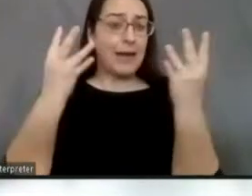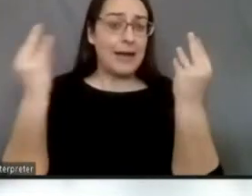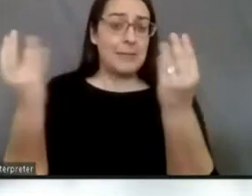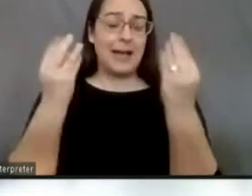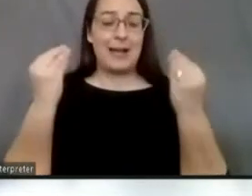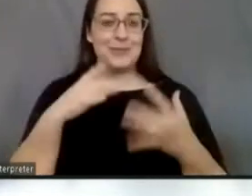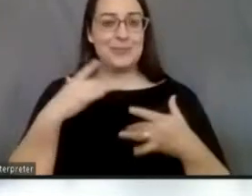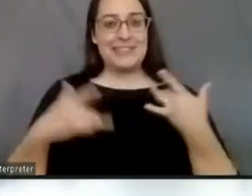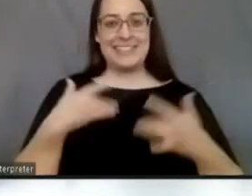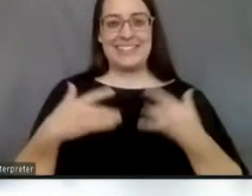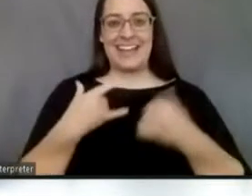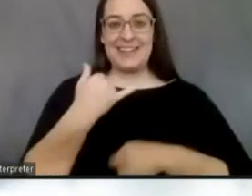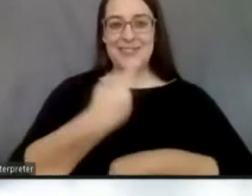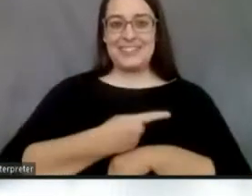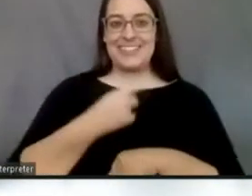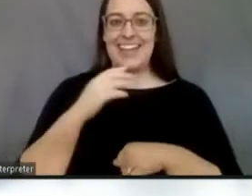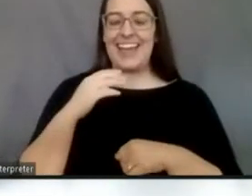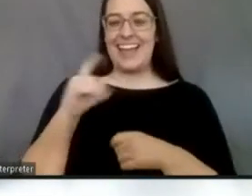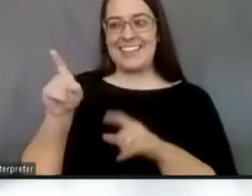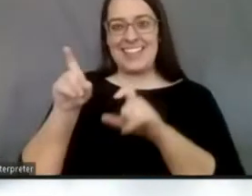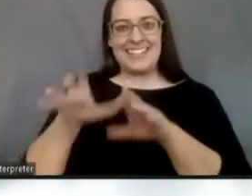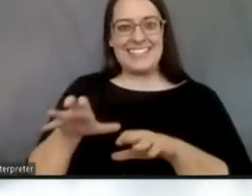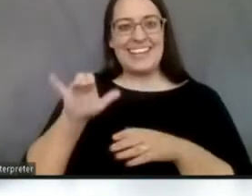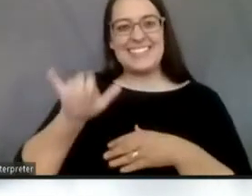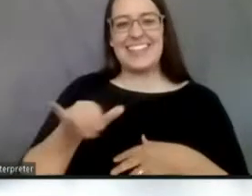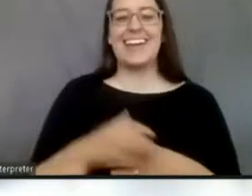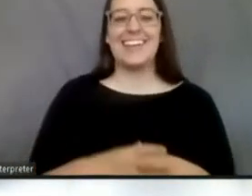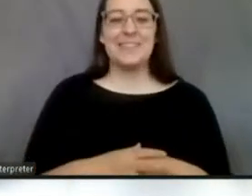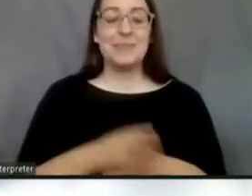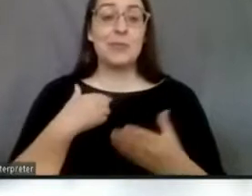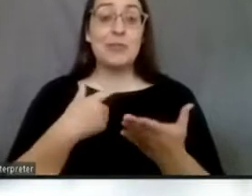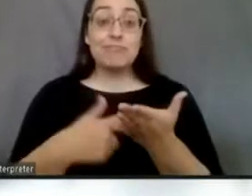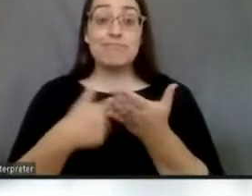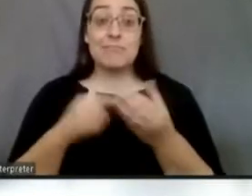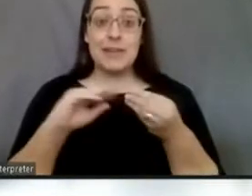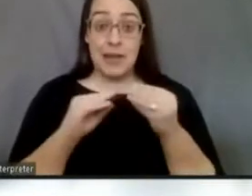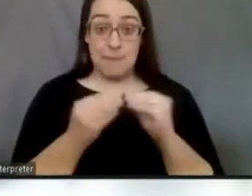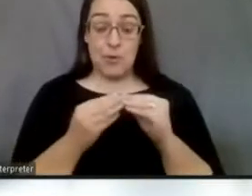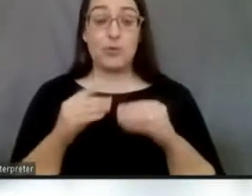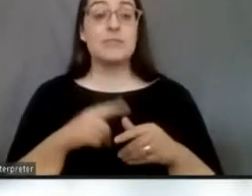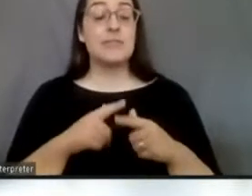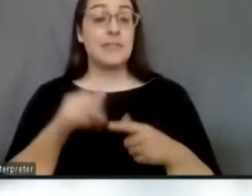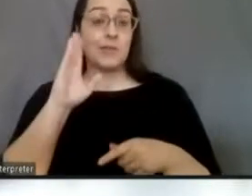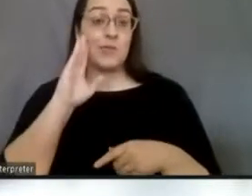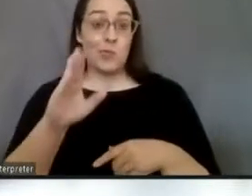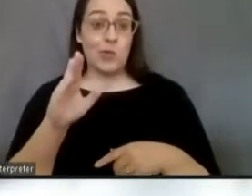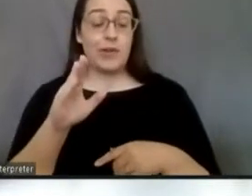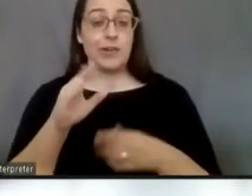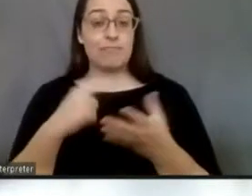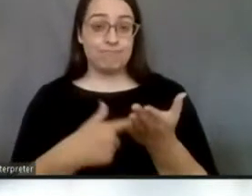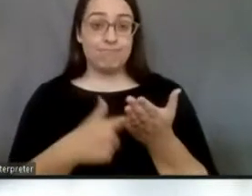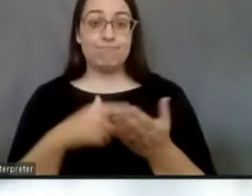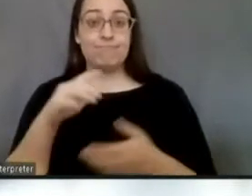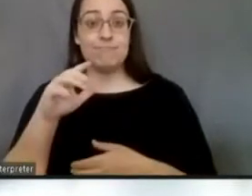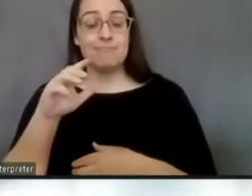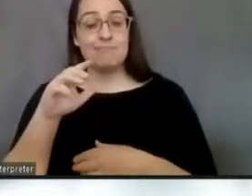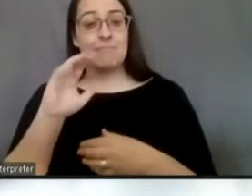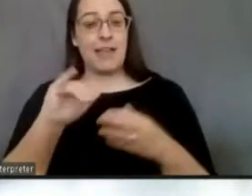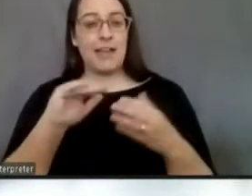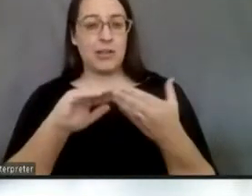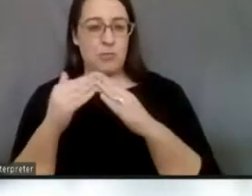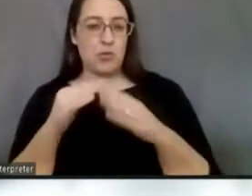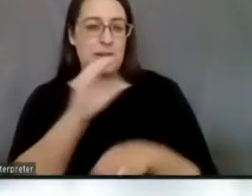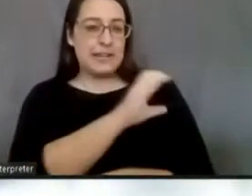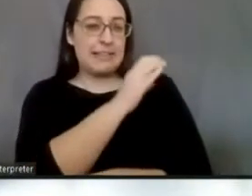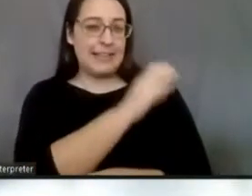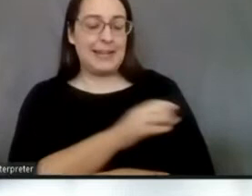us. So we'll talk about the numbers real quick, and then we'll talk more about, Mayor Nelson talked about community clinics. And so